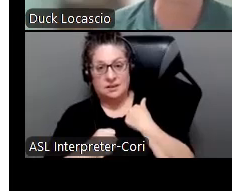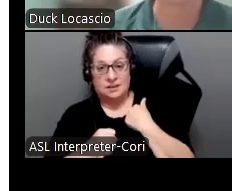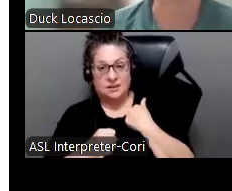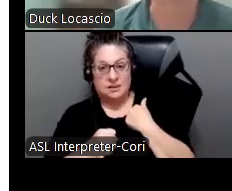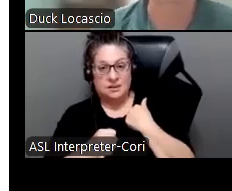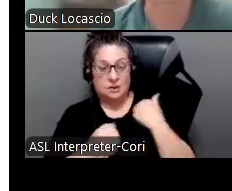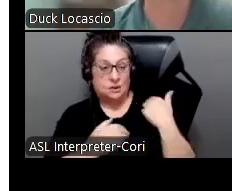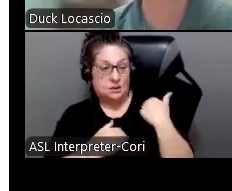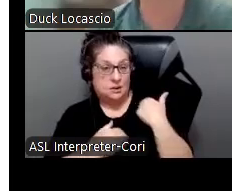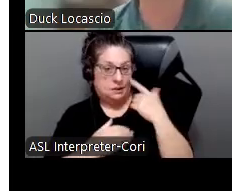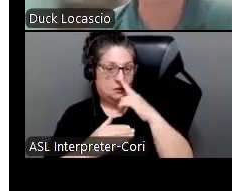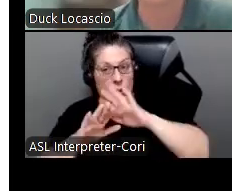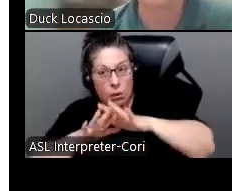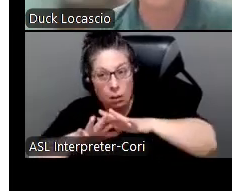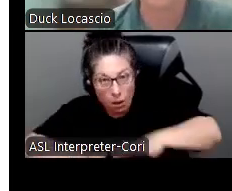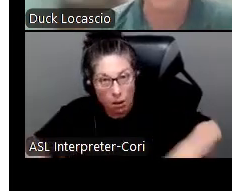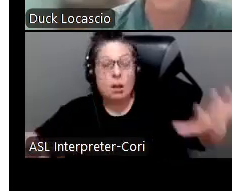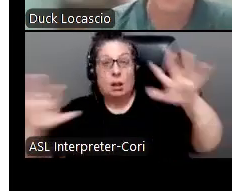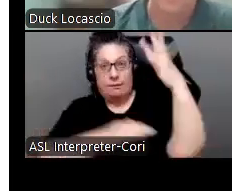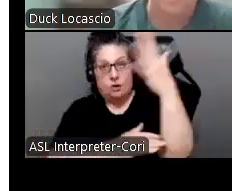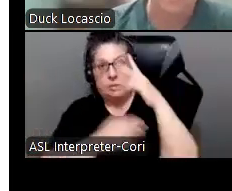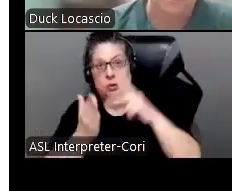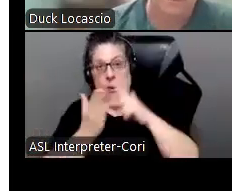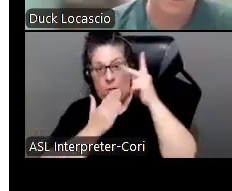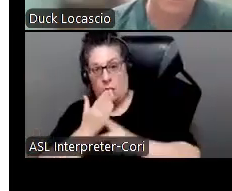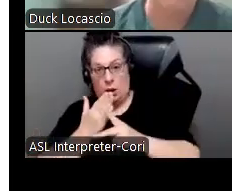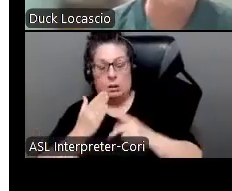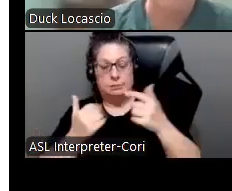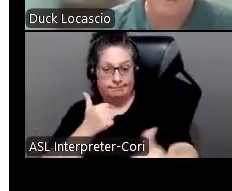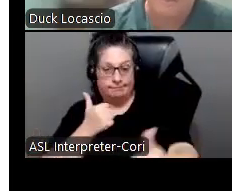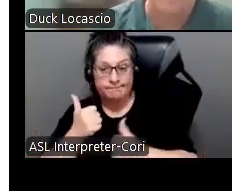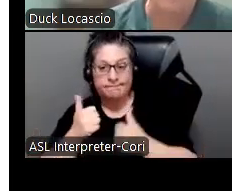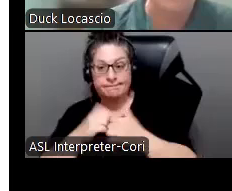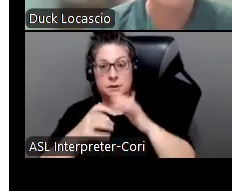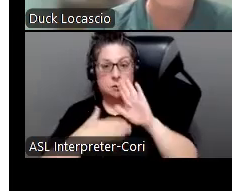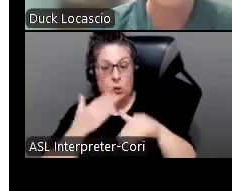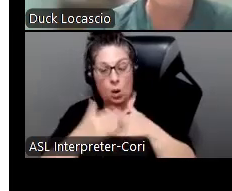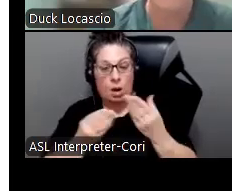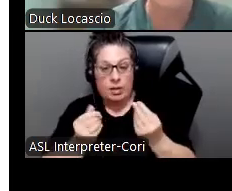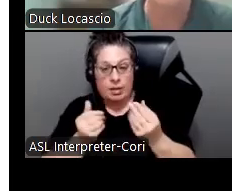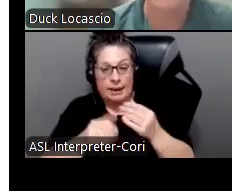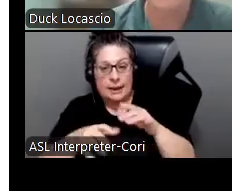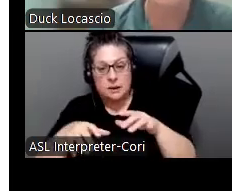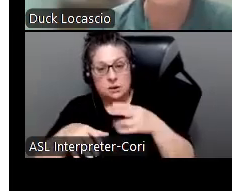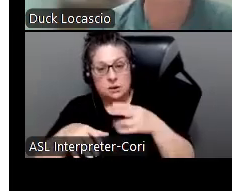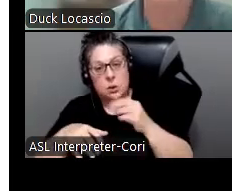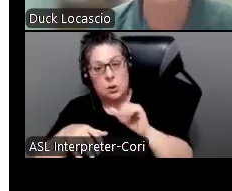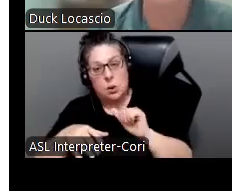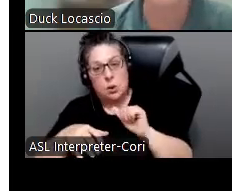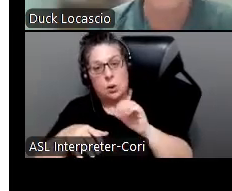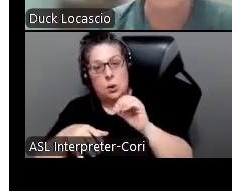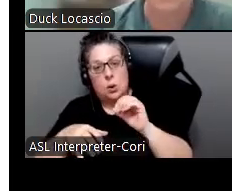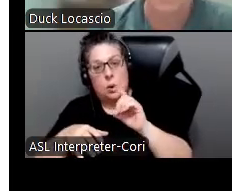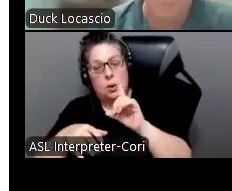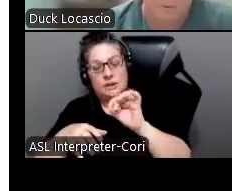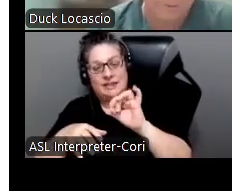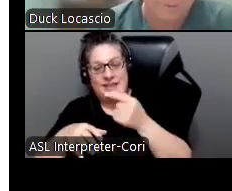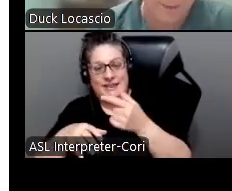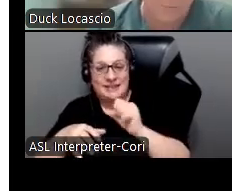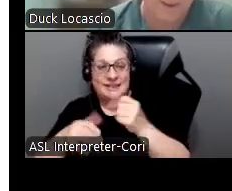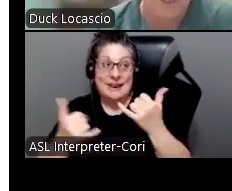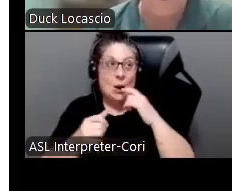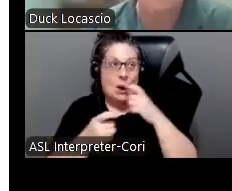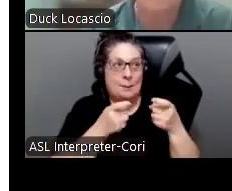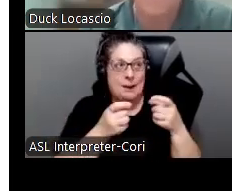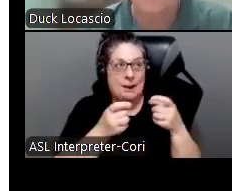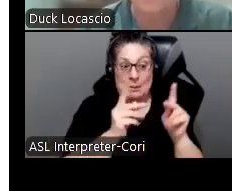I'm responsible for the entire forestry program, which is all the land holdings, and now I manage people more than I do timber